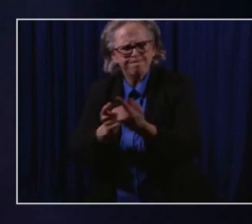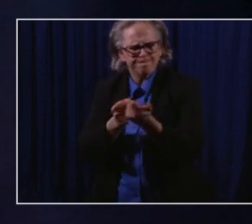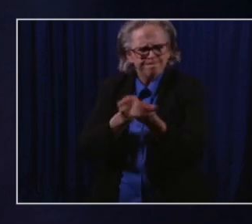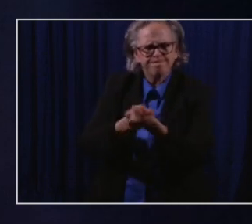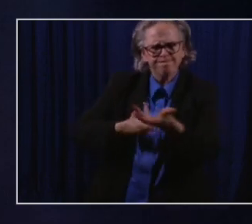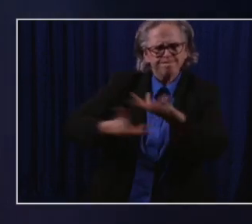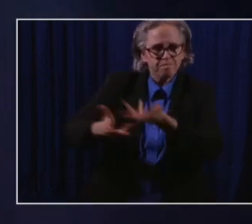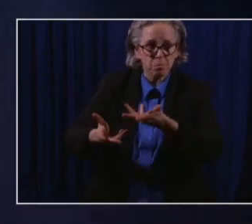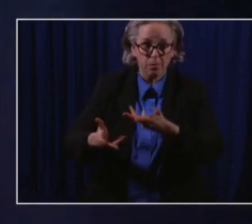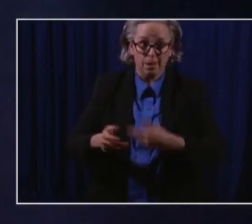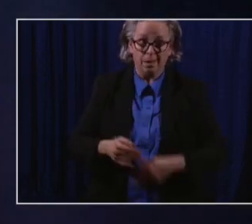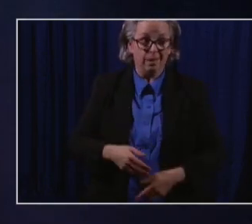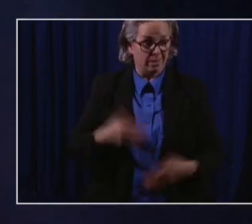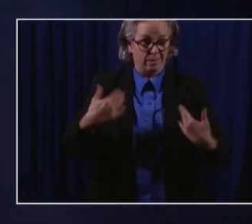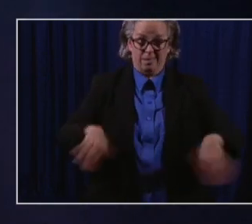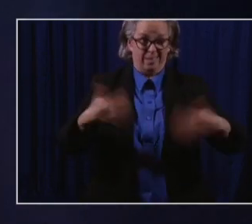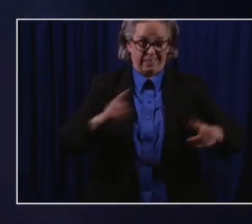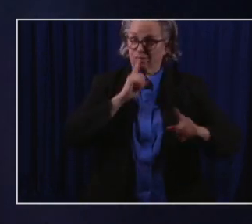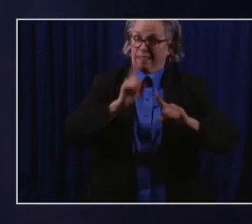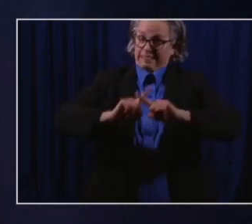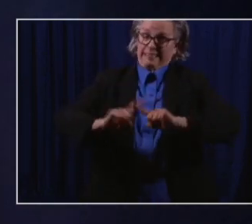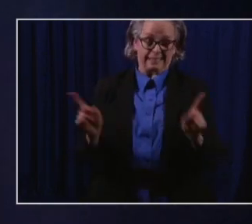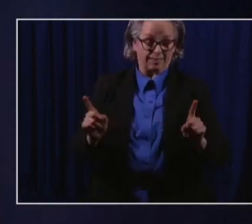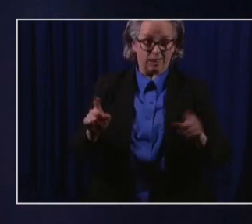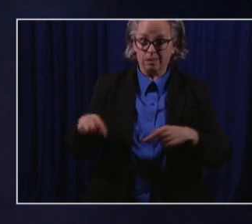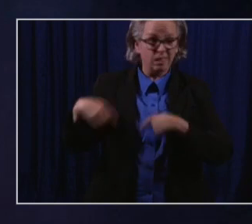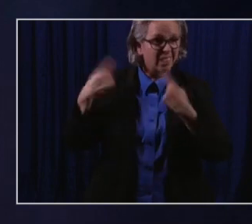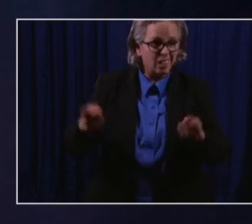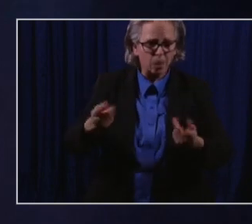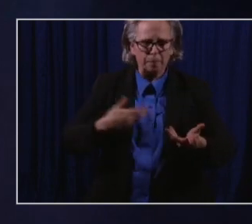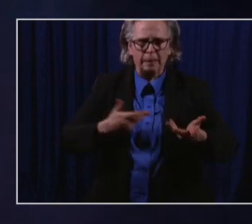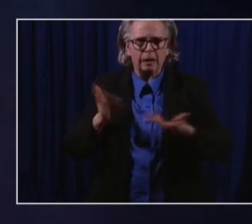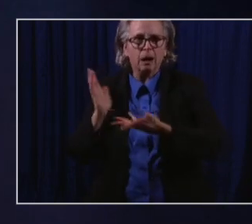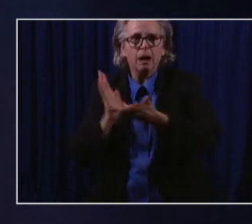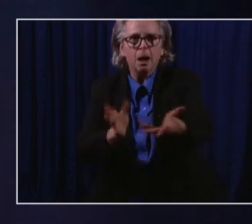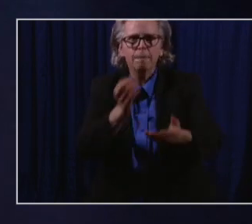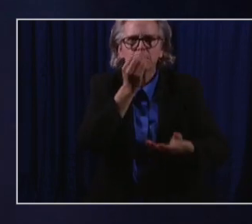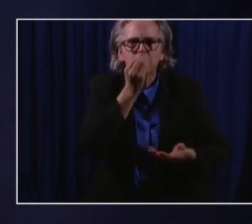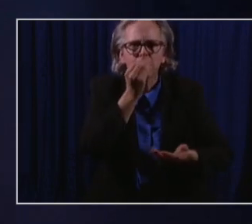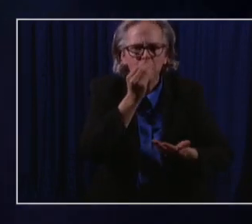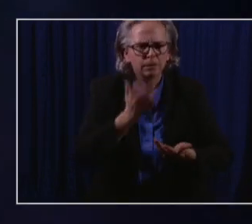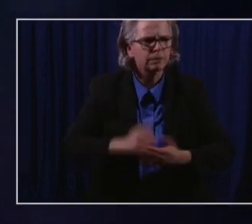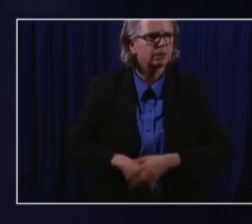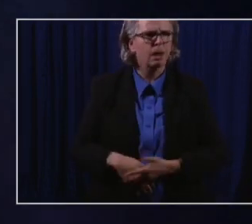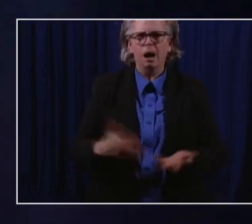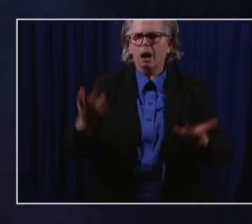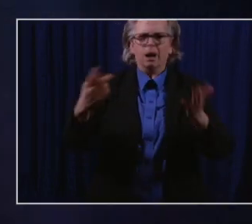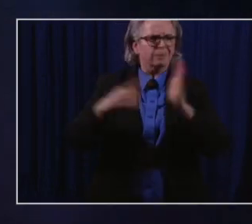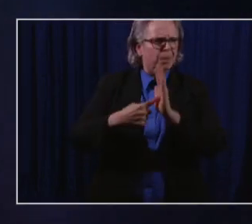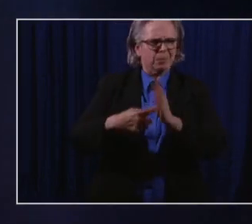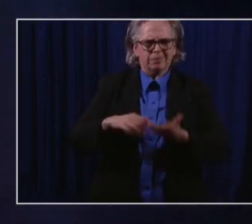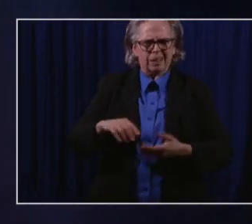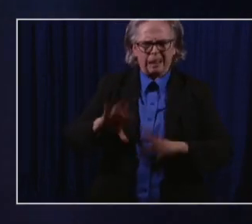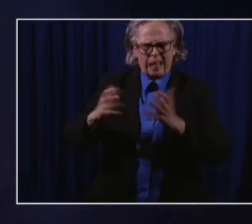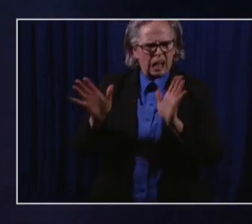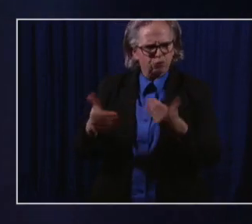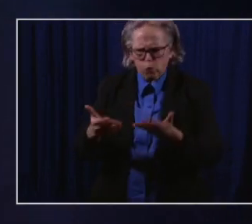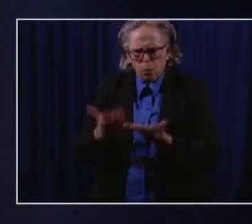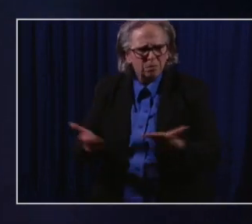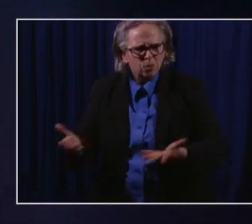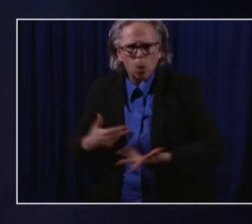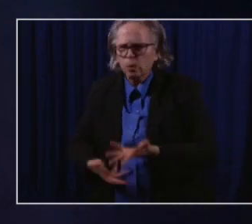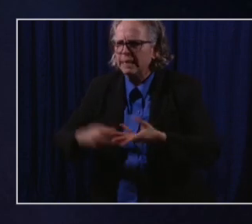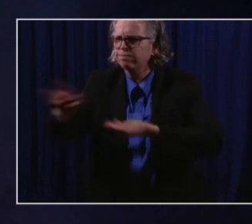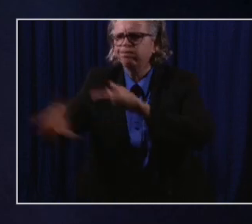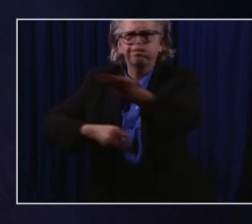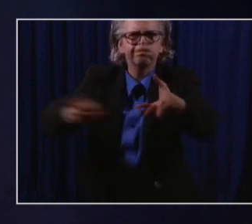to deliver meals. We've been out there delivering classroom materials to help our students succeed.